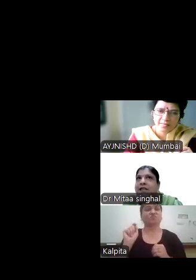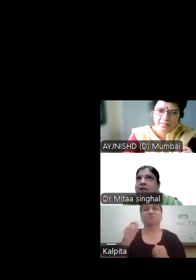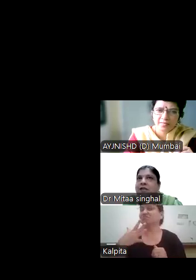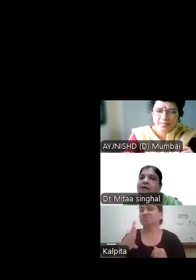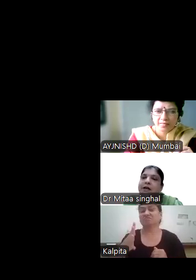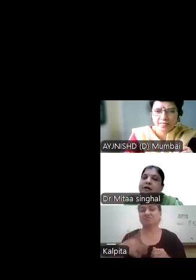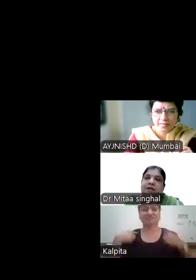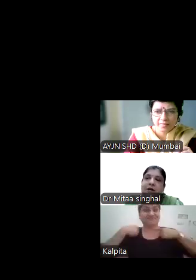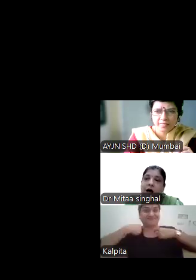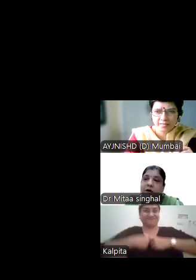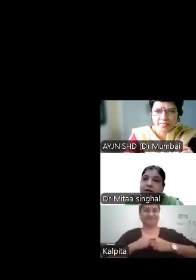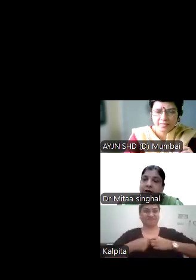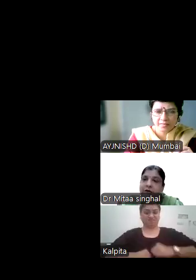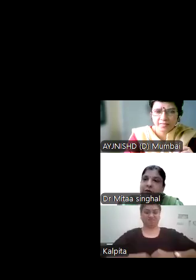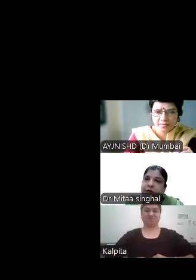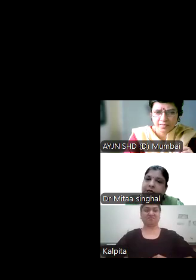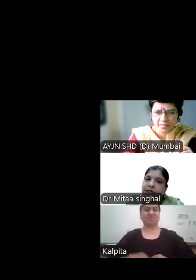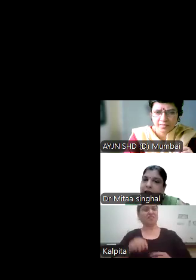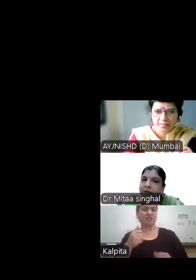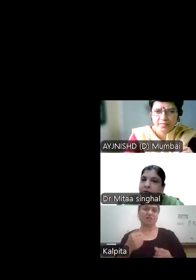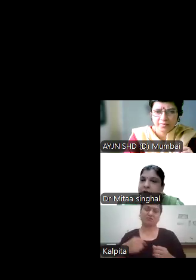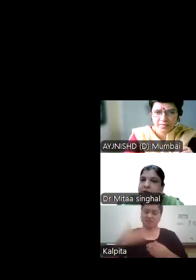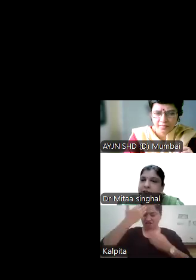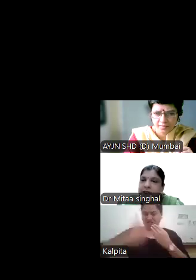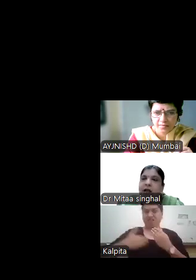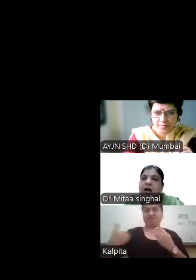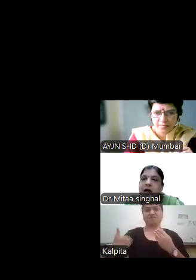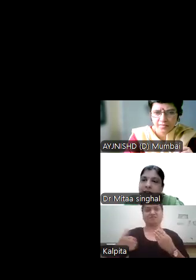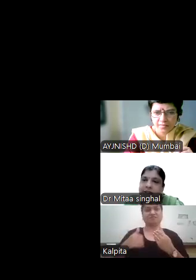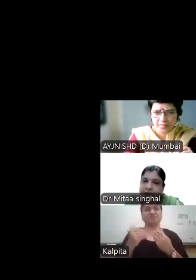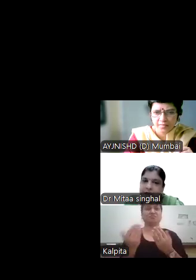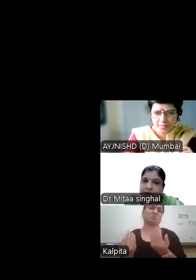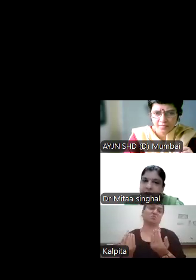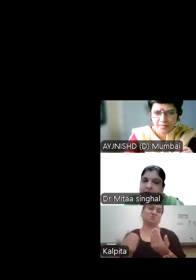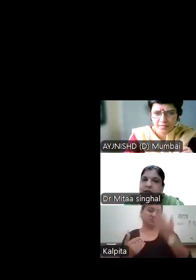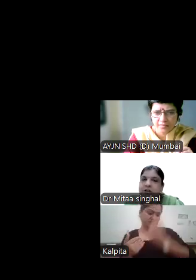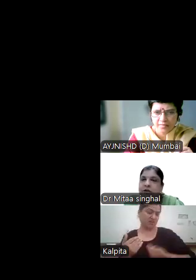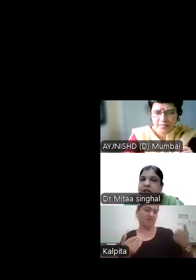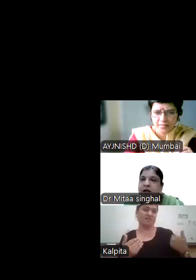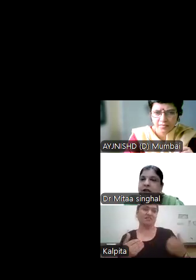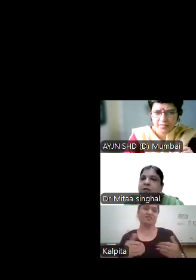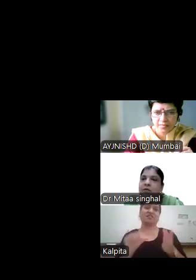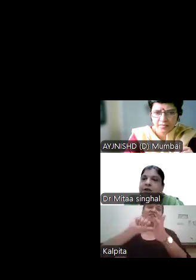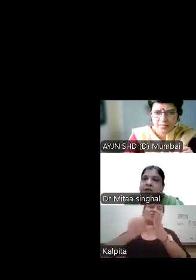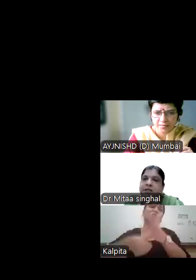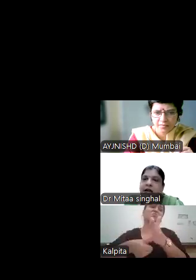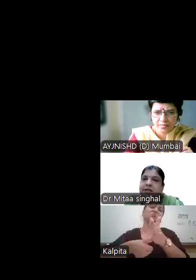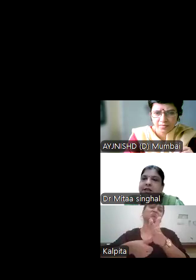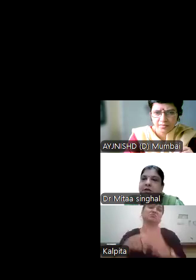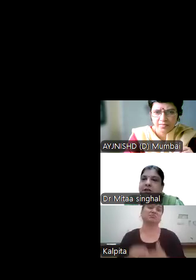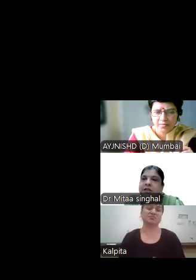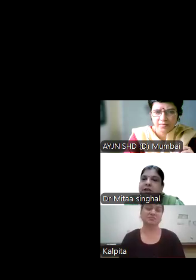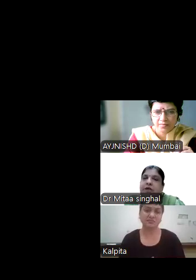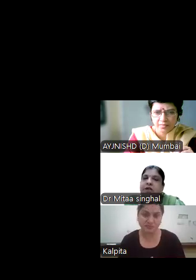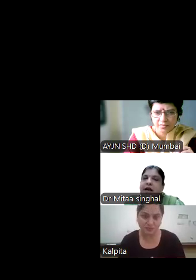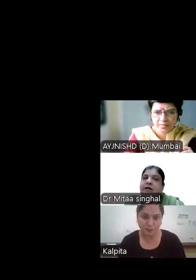trying to dress himself, he'll dress on half side of the body. He may have problems in the other side of the body. So these are the motor